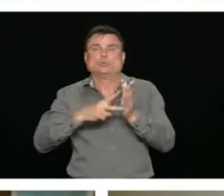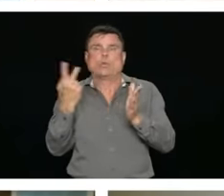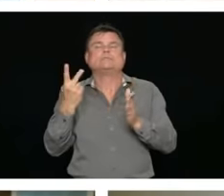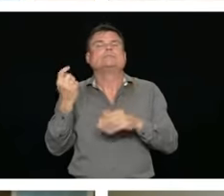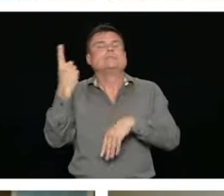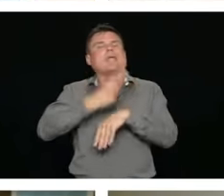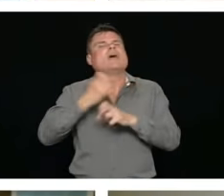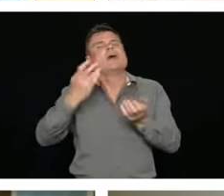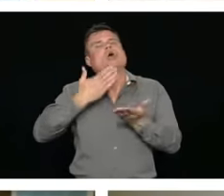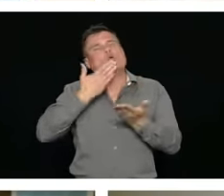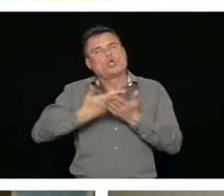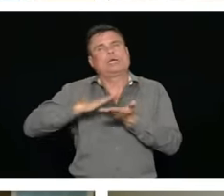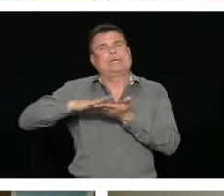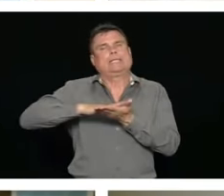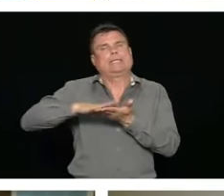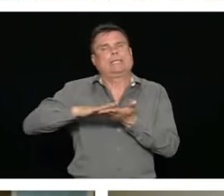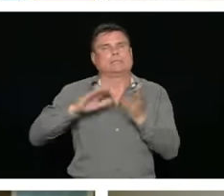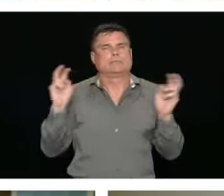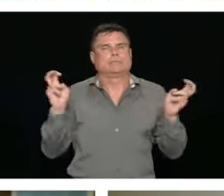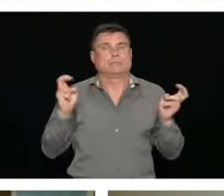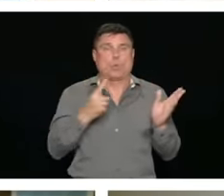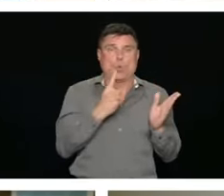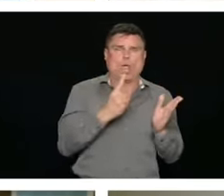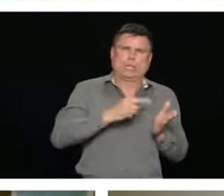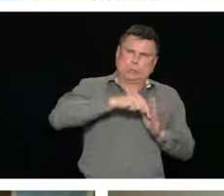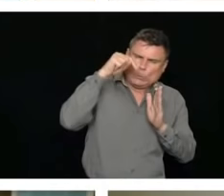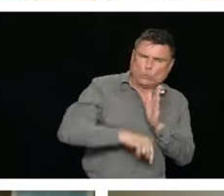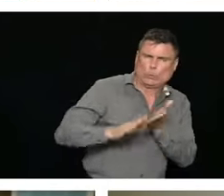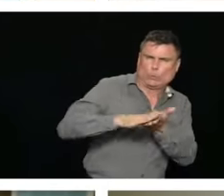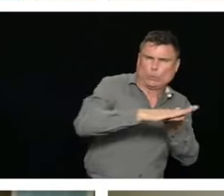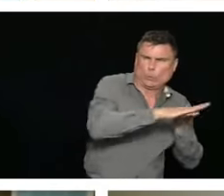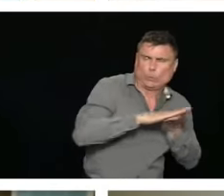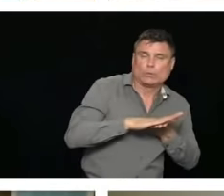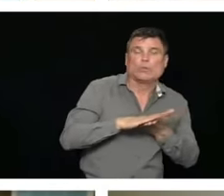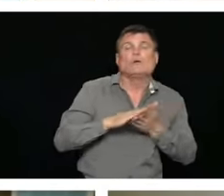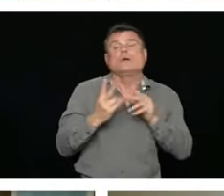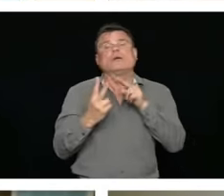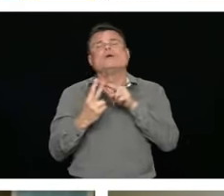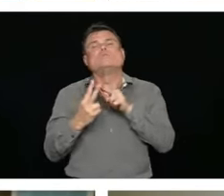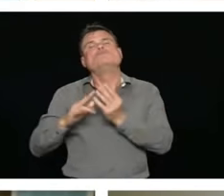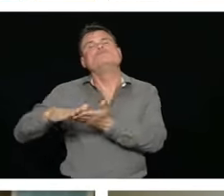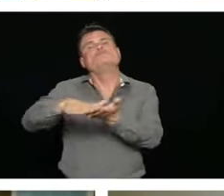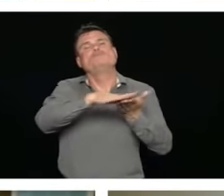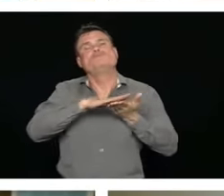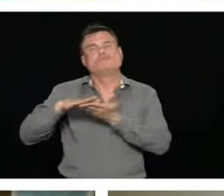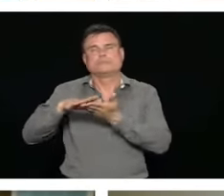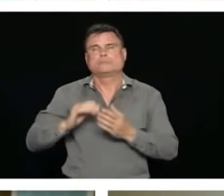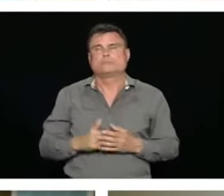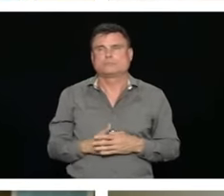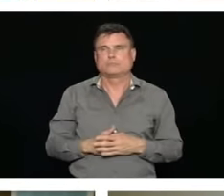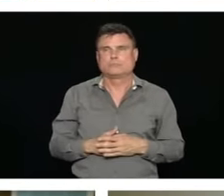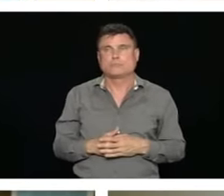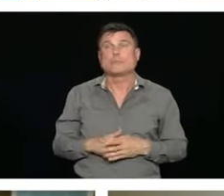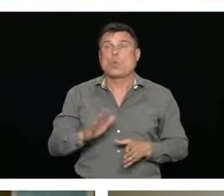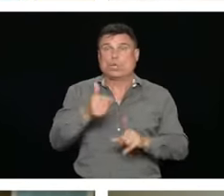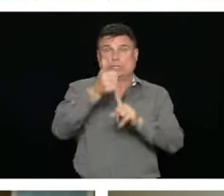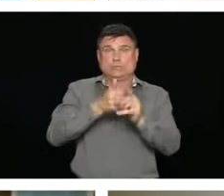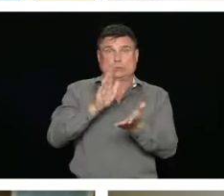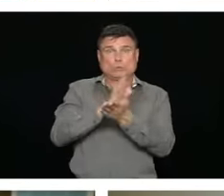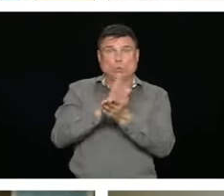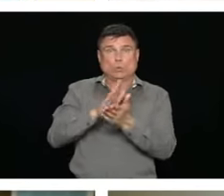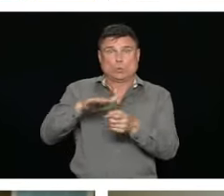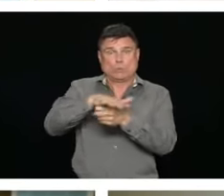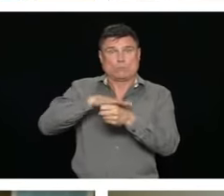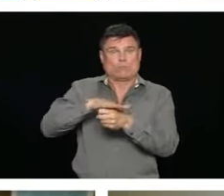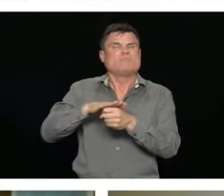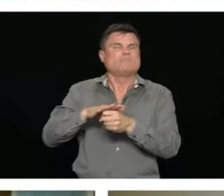the Board of Education is very focused on making sure that cleanliness is the top priority, and making sure that we can focus